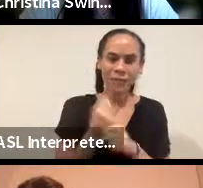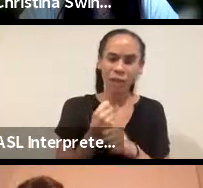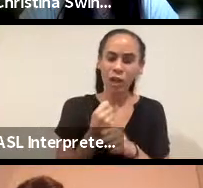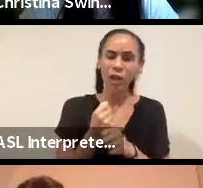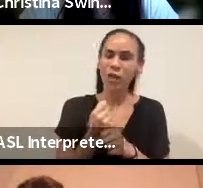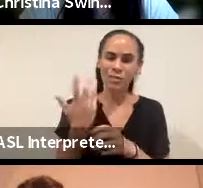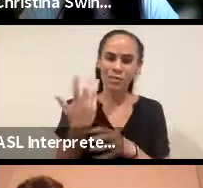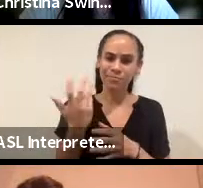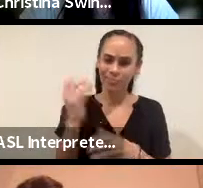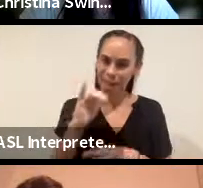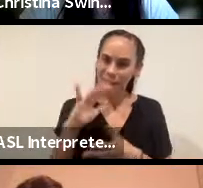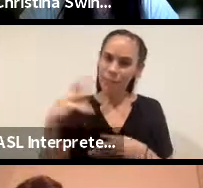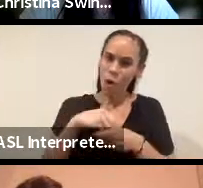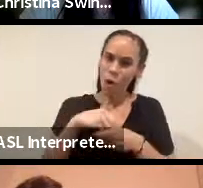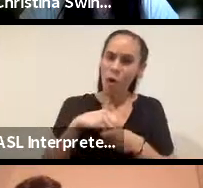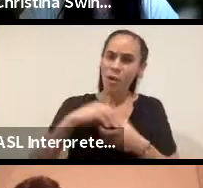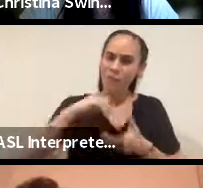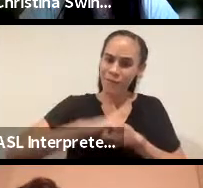working together to,